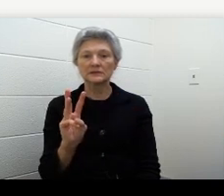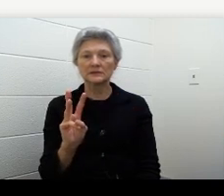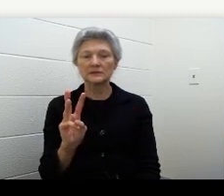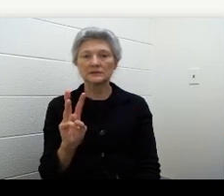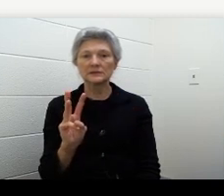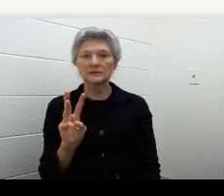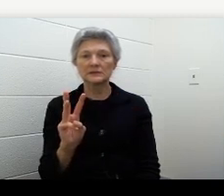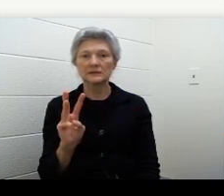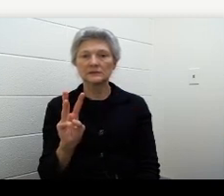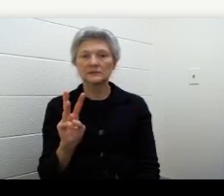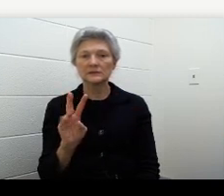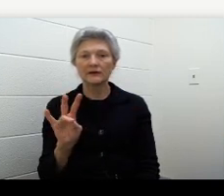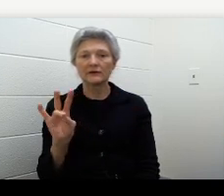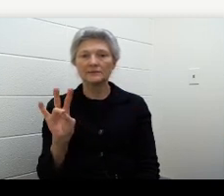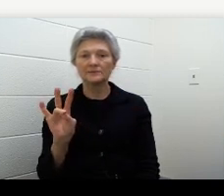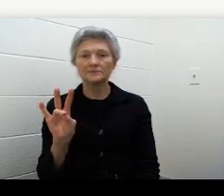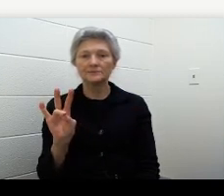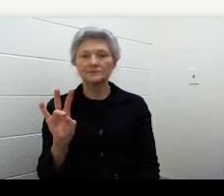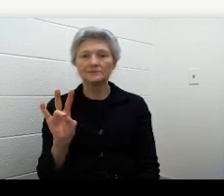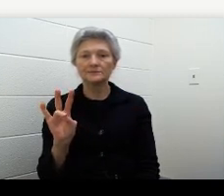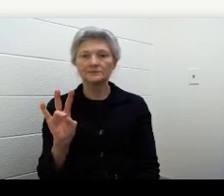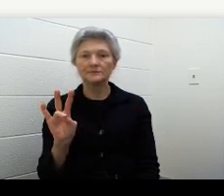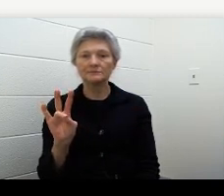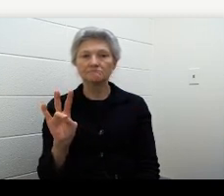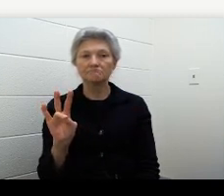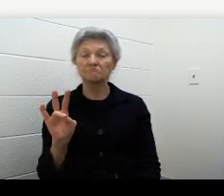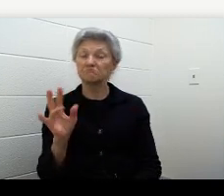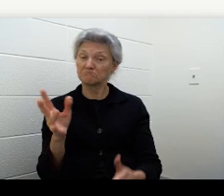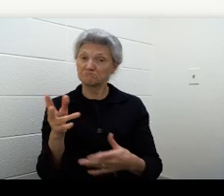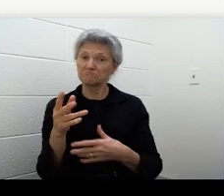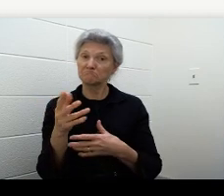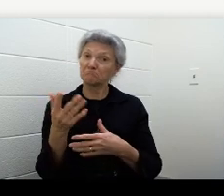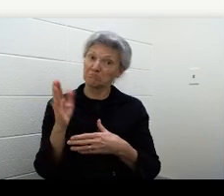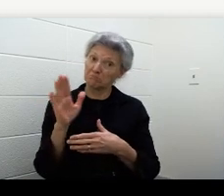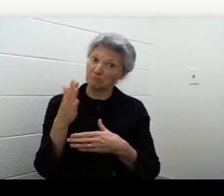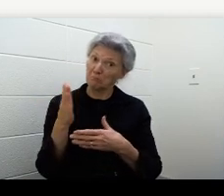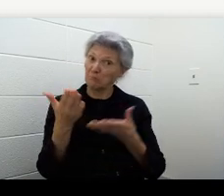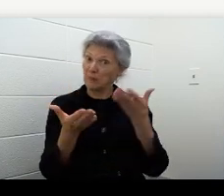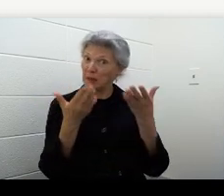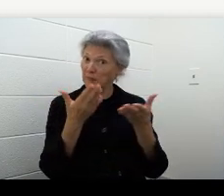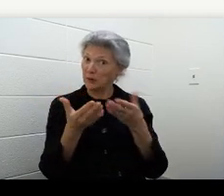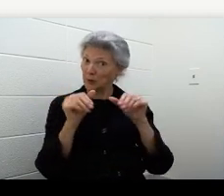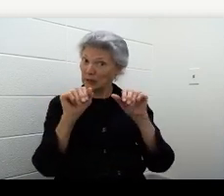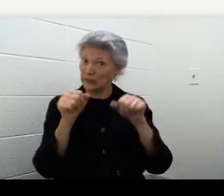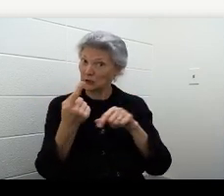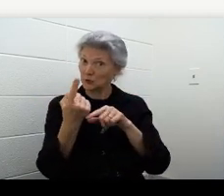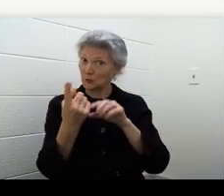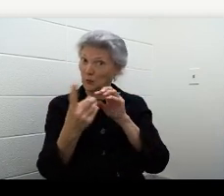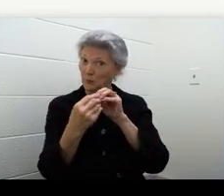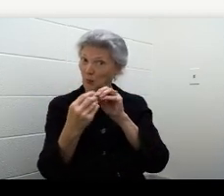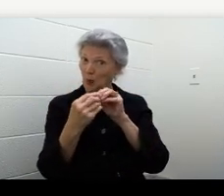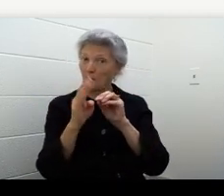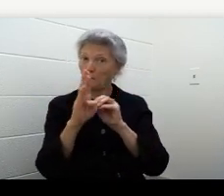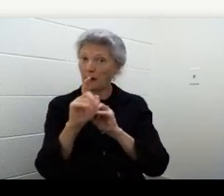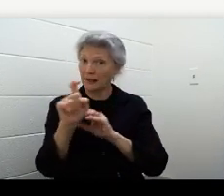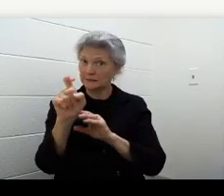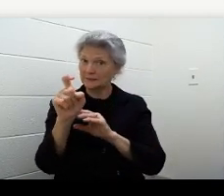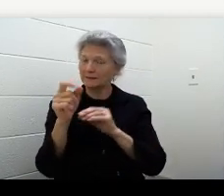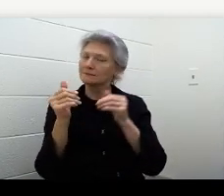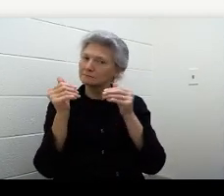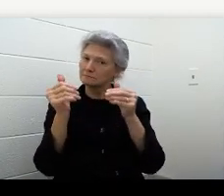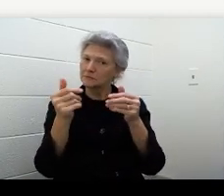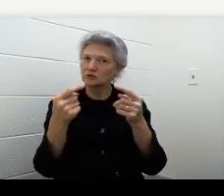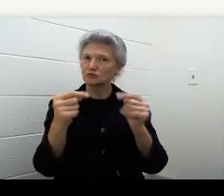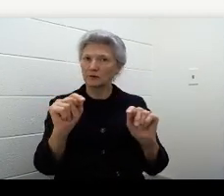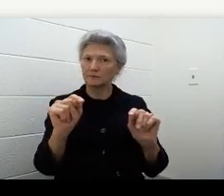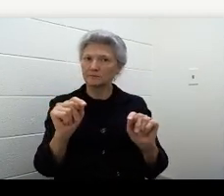6, 7. Now it looks like we might be able to do one more box. Let's try it.